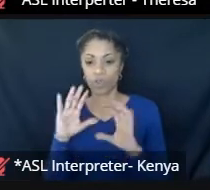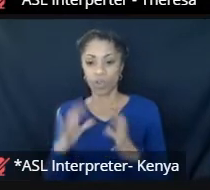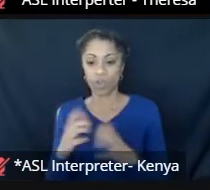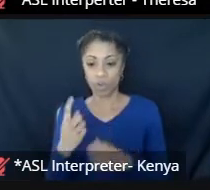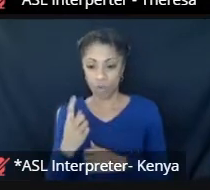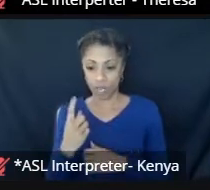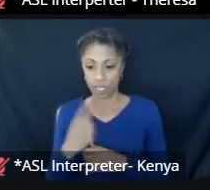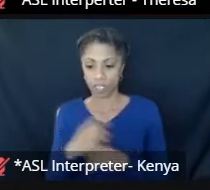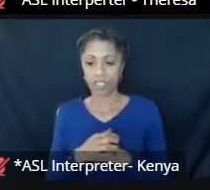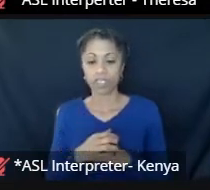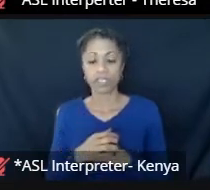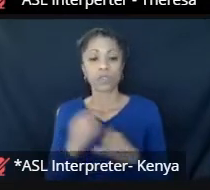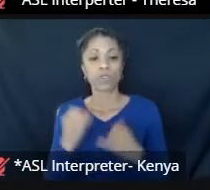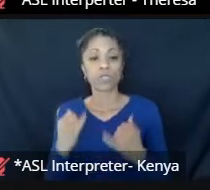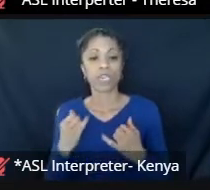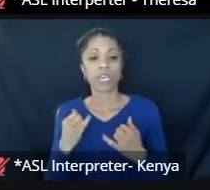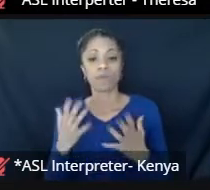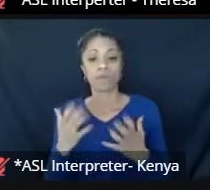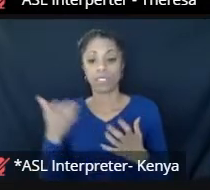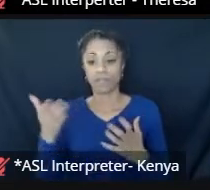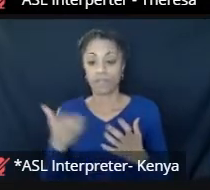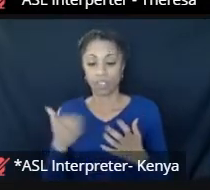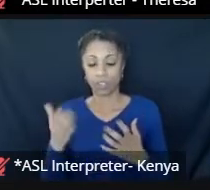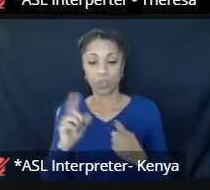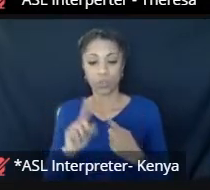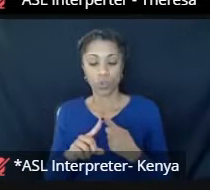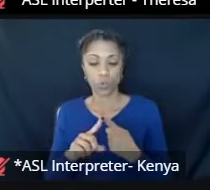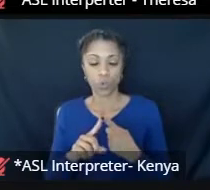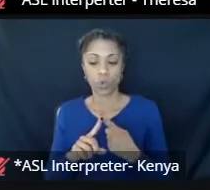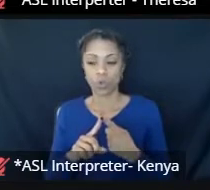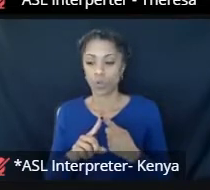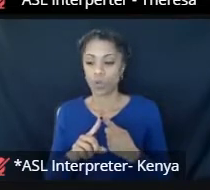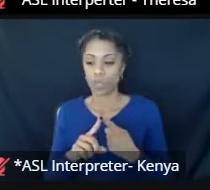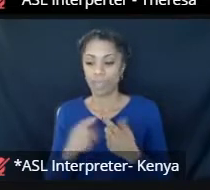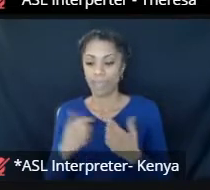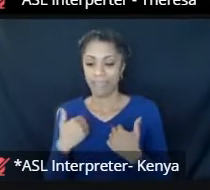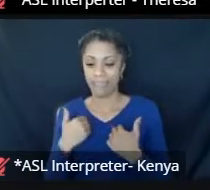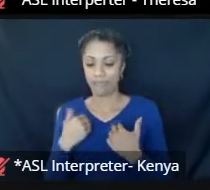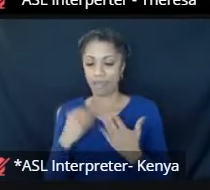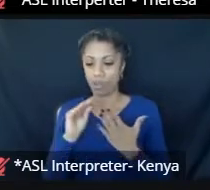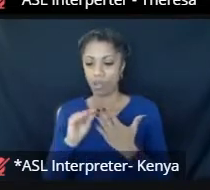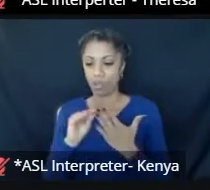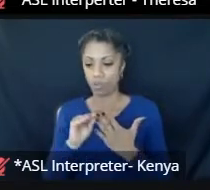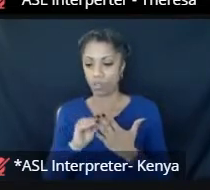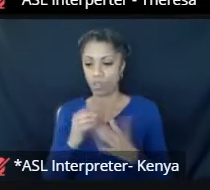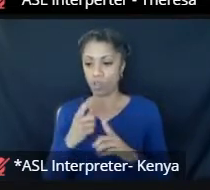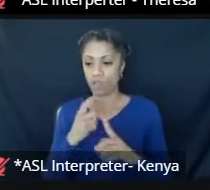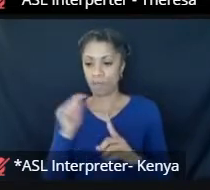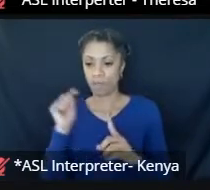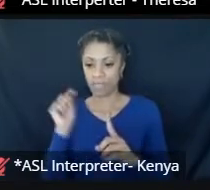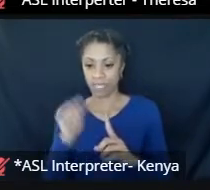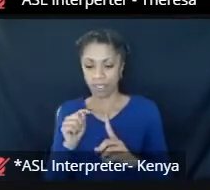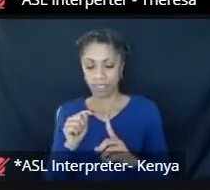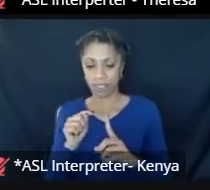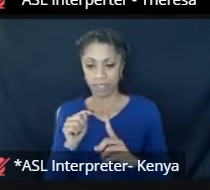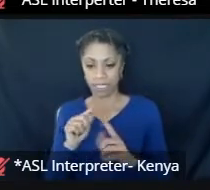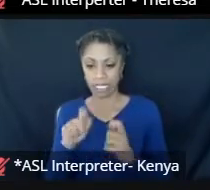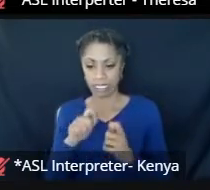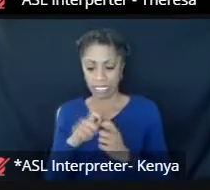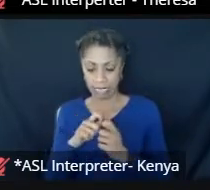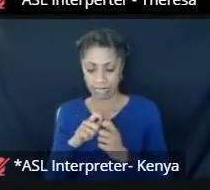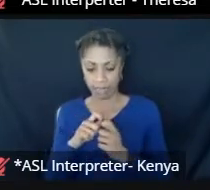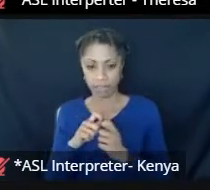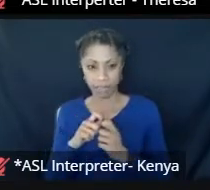invite you to take your notes from the conversation directly into this document. And that'll allow us to